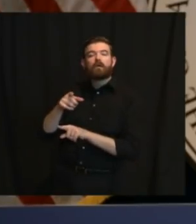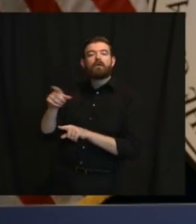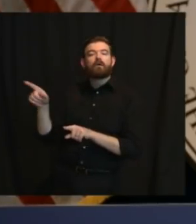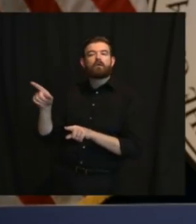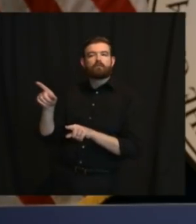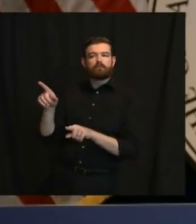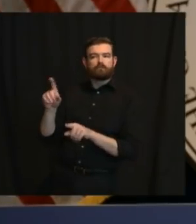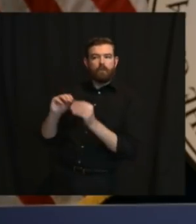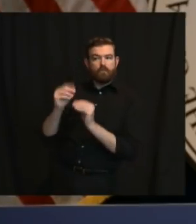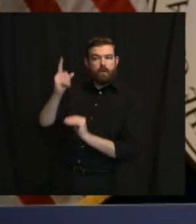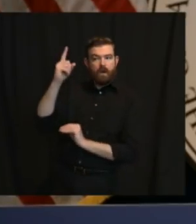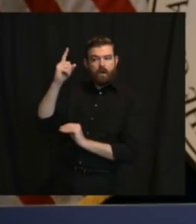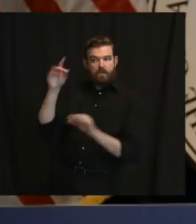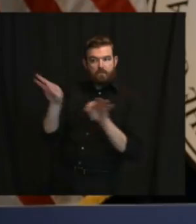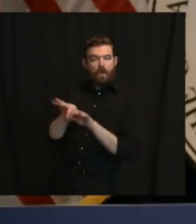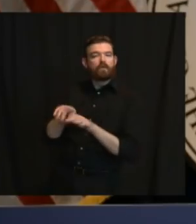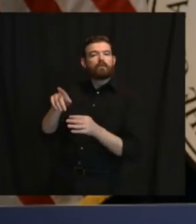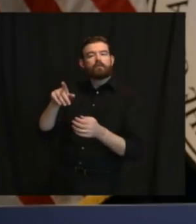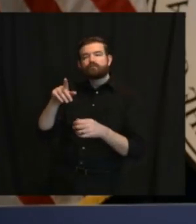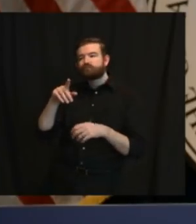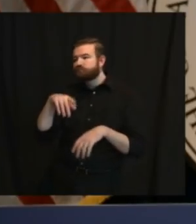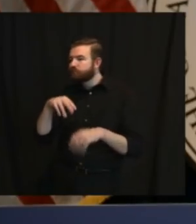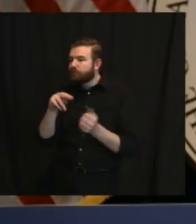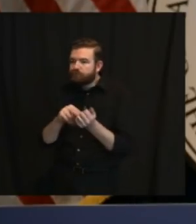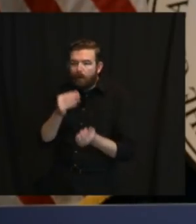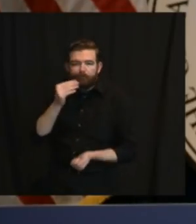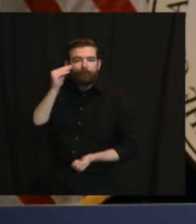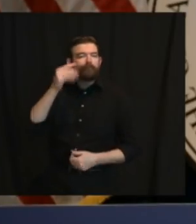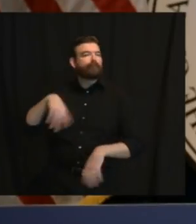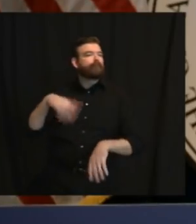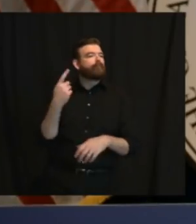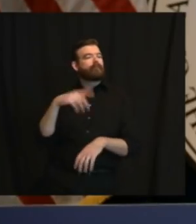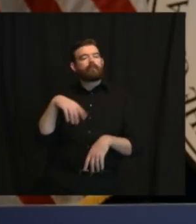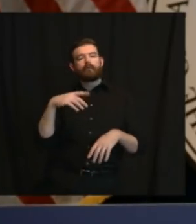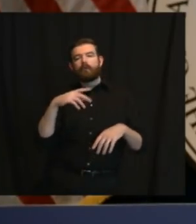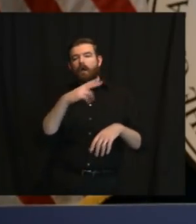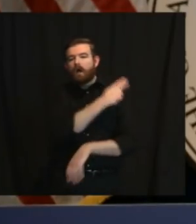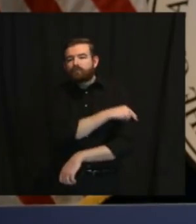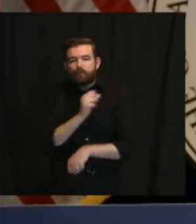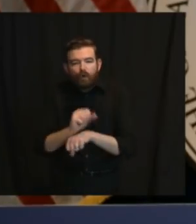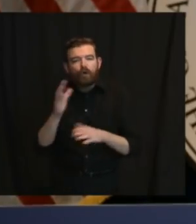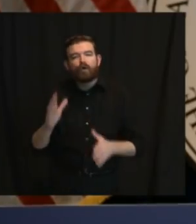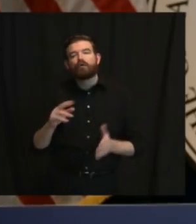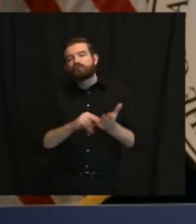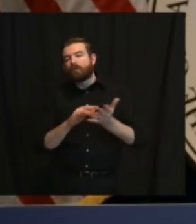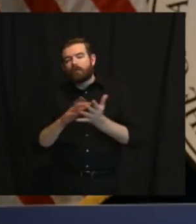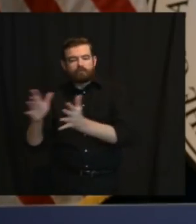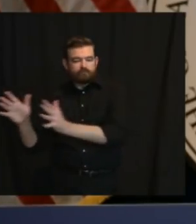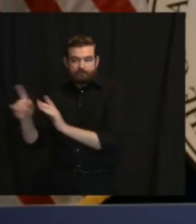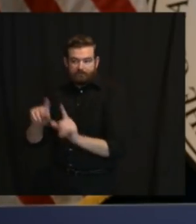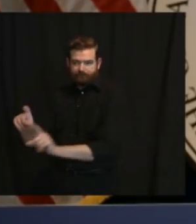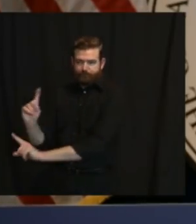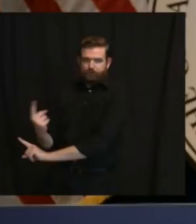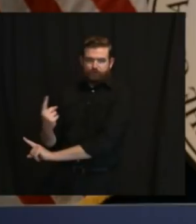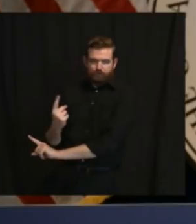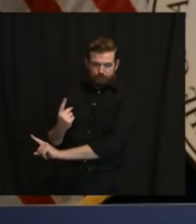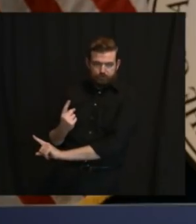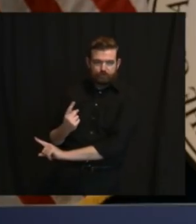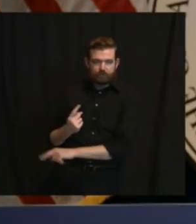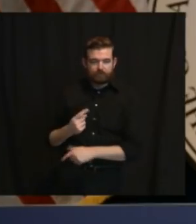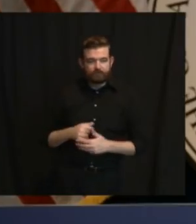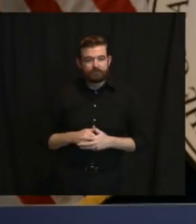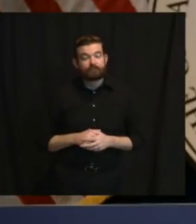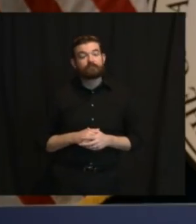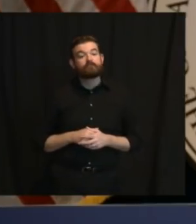at a minimum. And then the other sort of belt and suspender we're putting on this, it would be really good if folks could check with